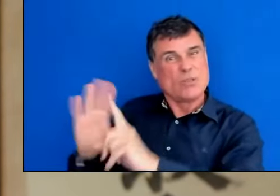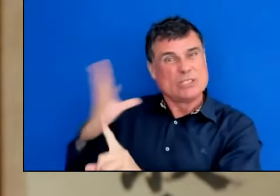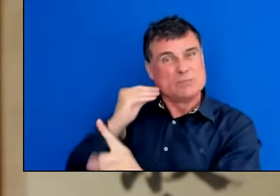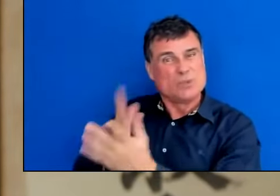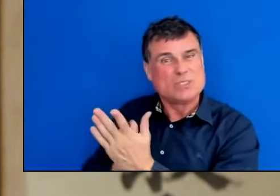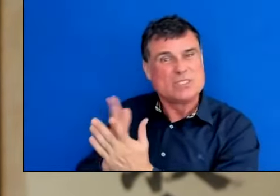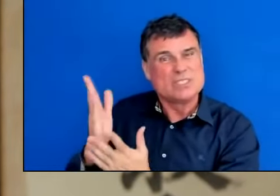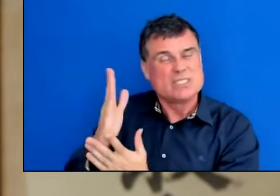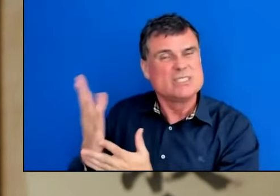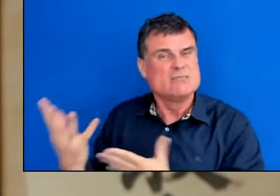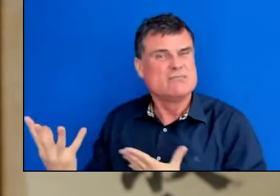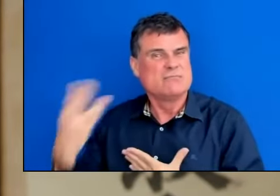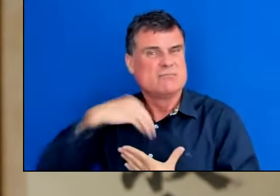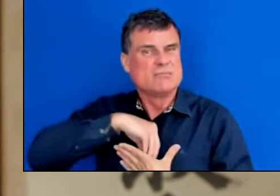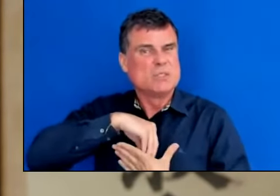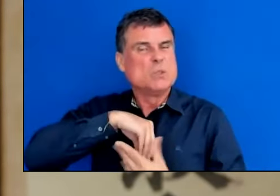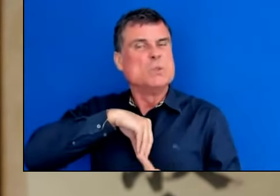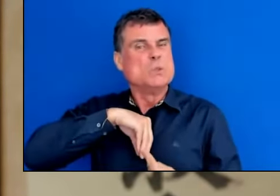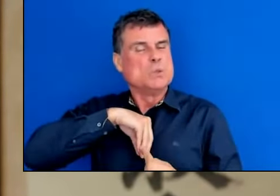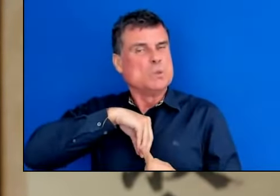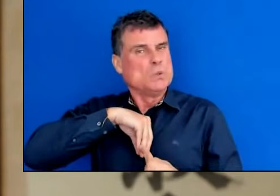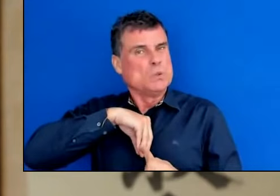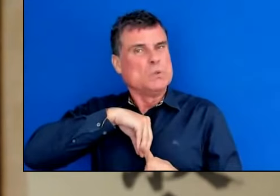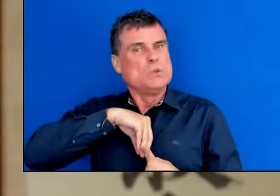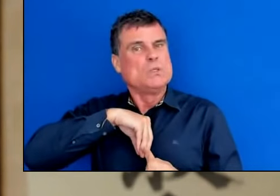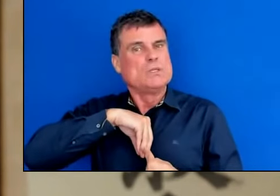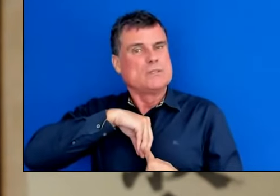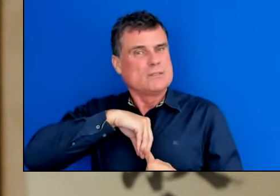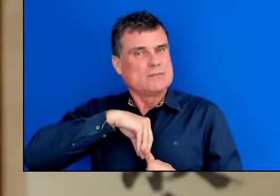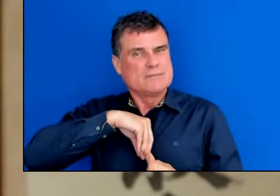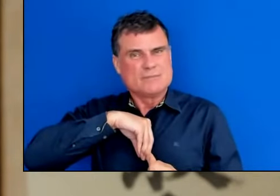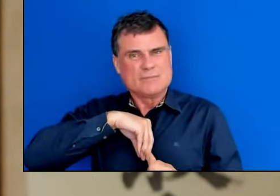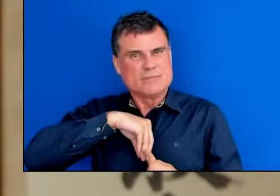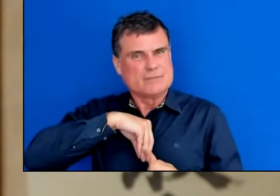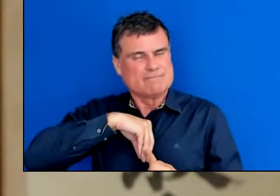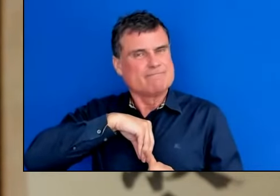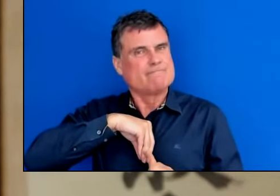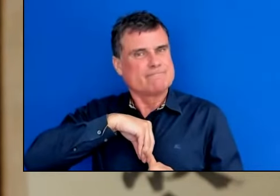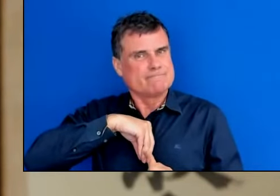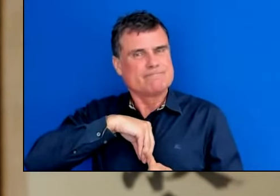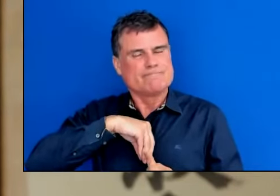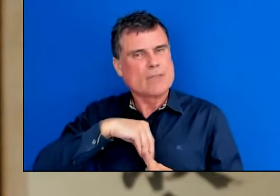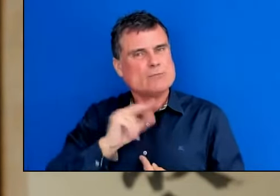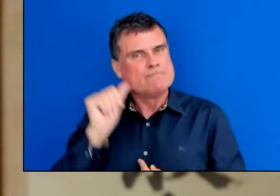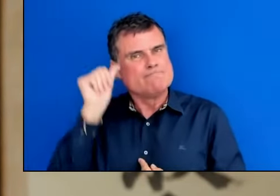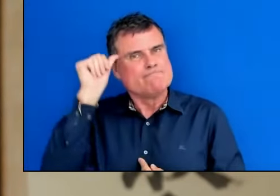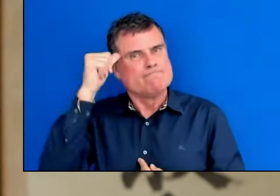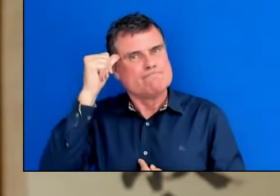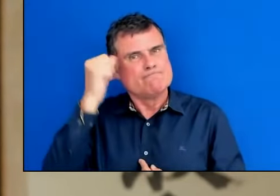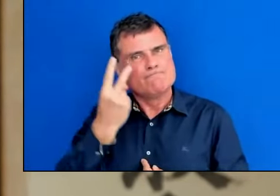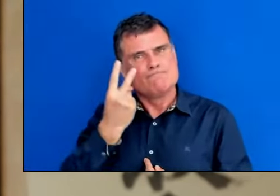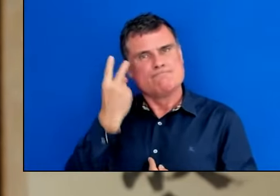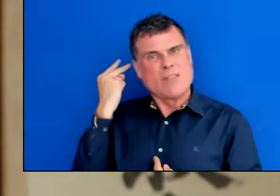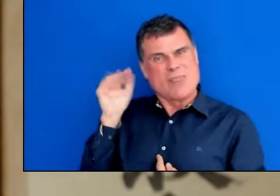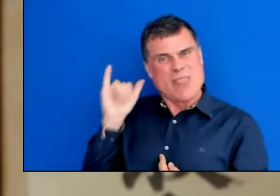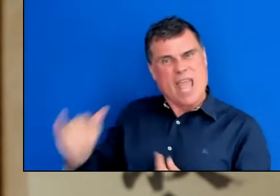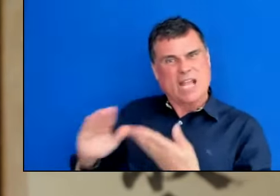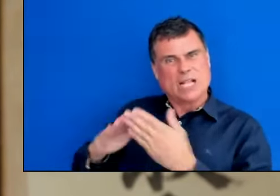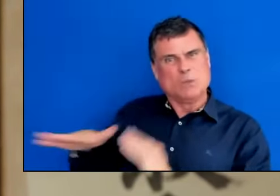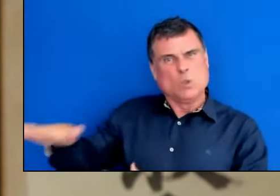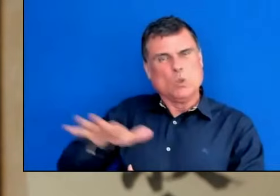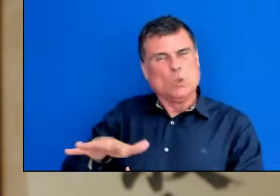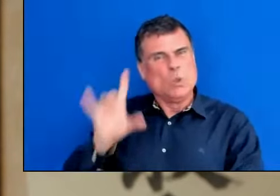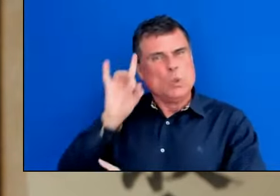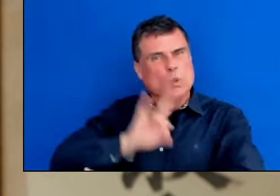stories I have heard from the Japanese Canadian community in my heart. They remind me how this community has turned